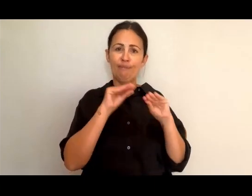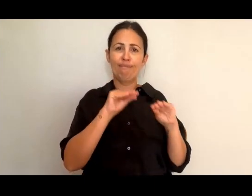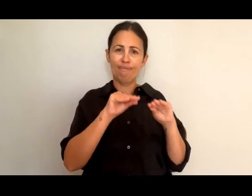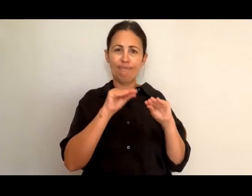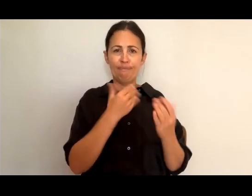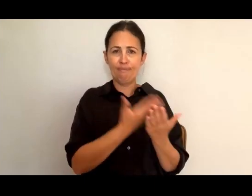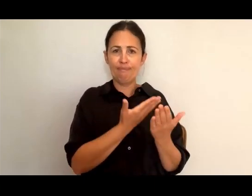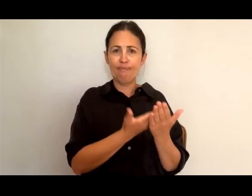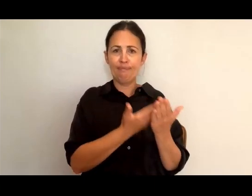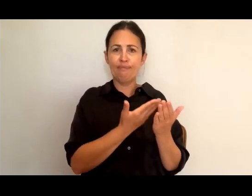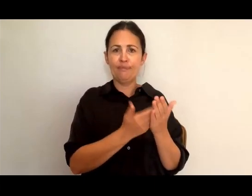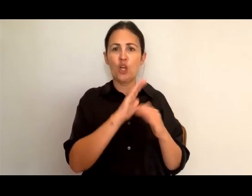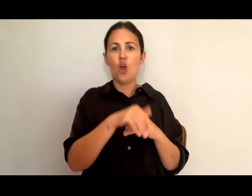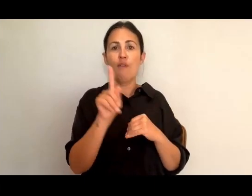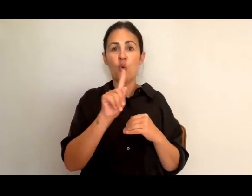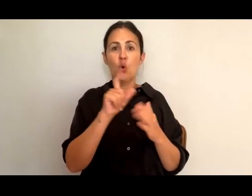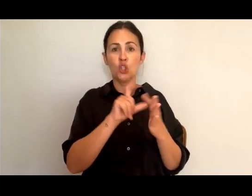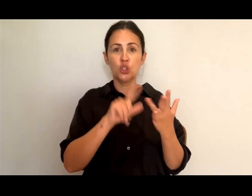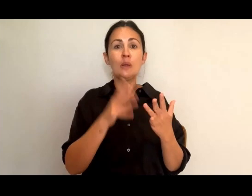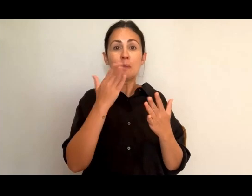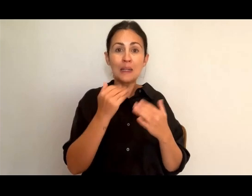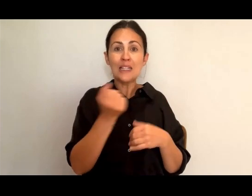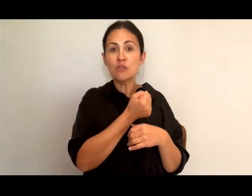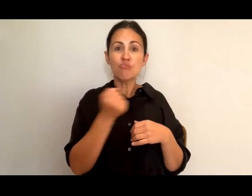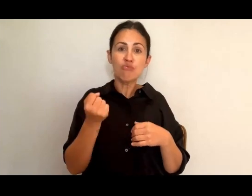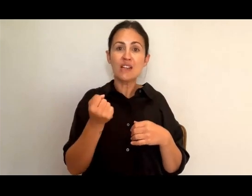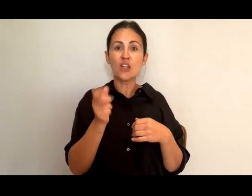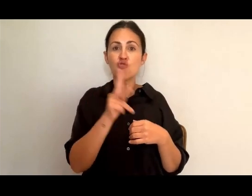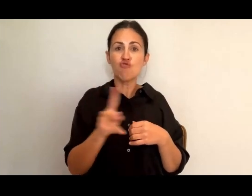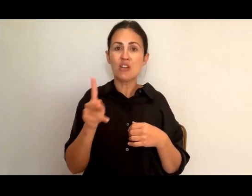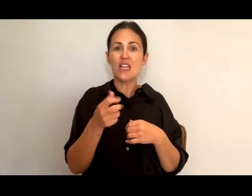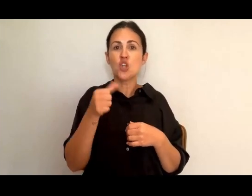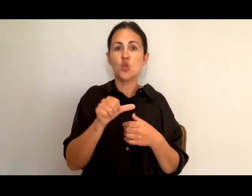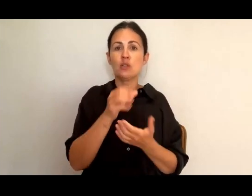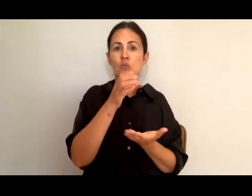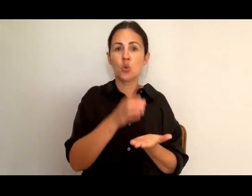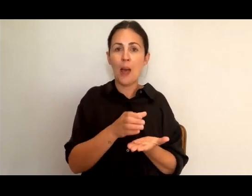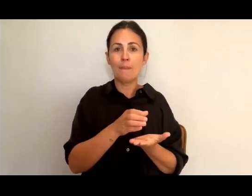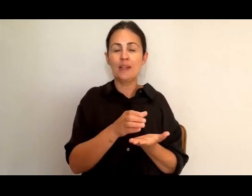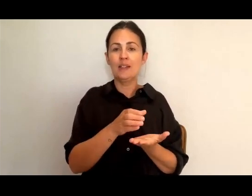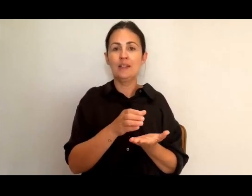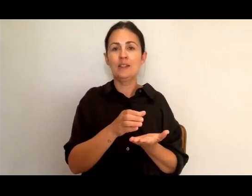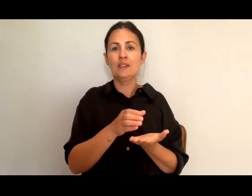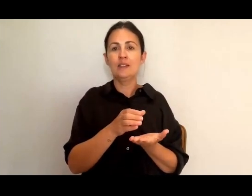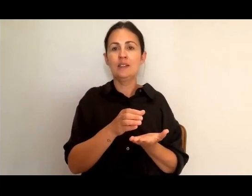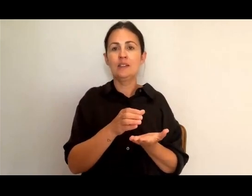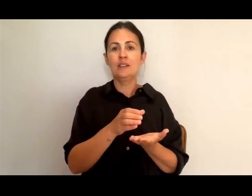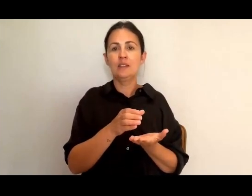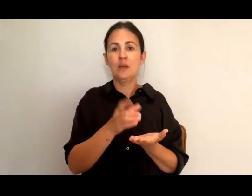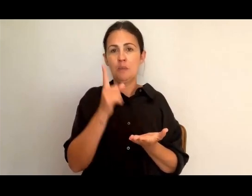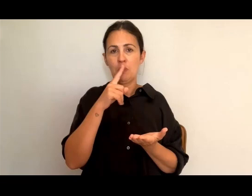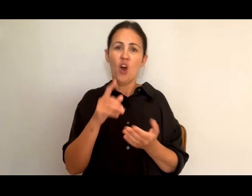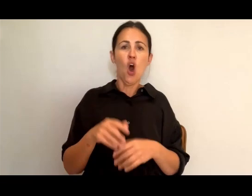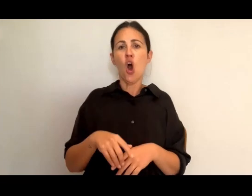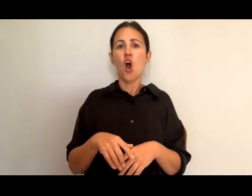bring their keep cup along by just telling them that it's the wrong thing to be doing, it's quite a different conversation. Immediately you get that feeling of, oh, well, hang on,